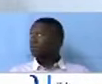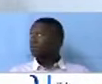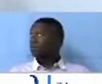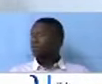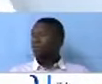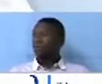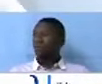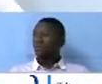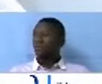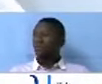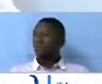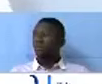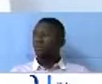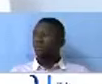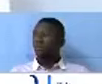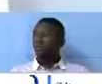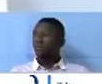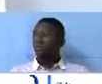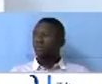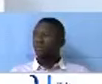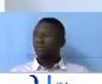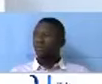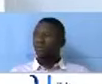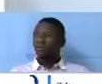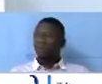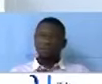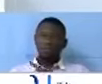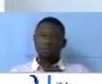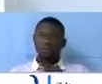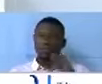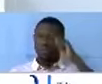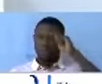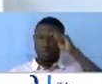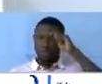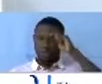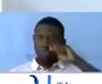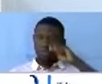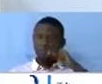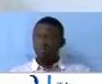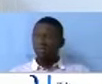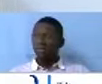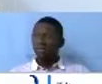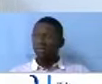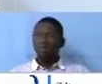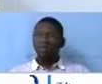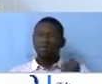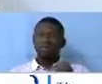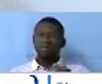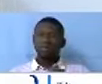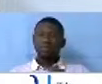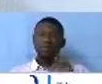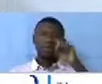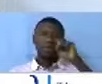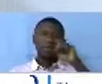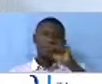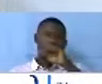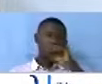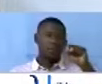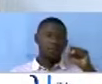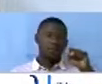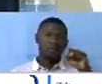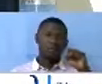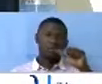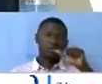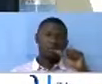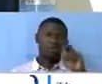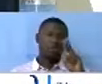This is the like from my the no cap. You're now wearing the no cap because assault causing serious bodily harm